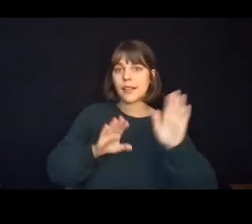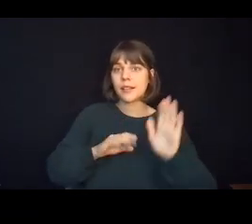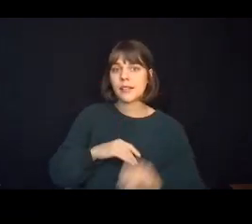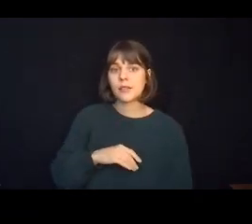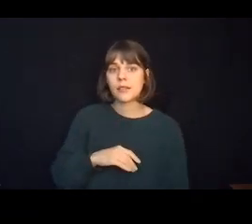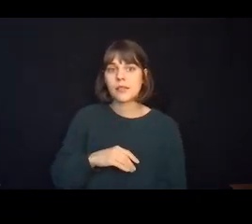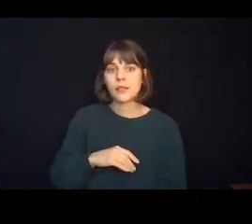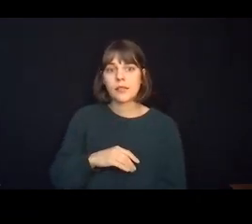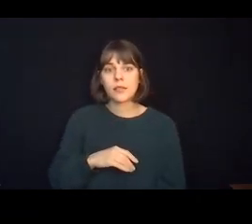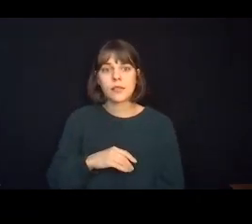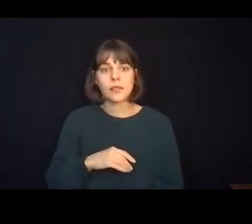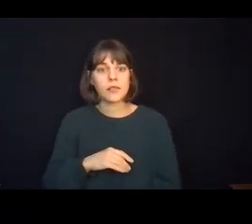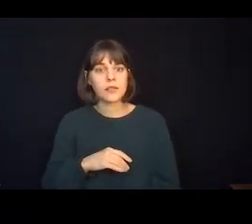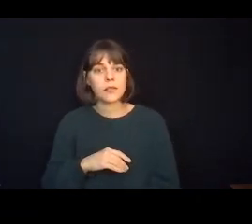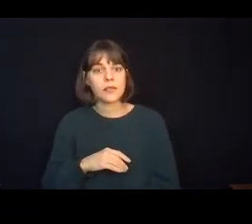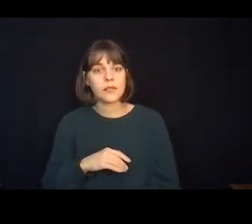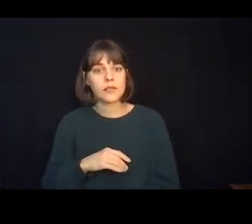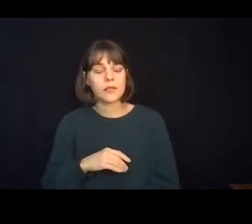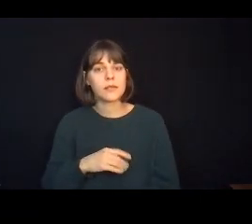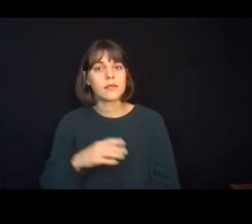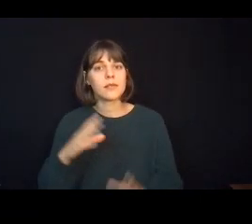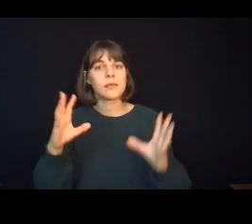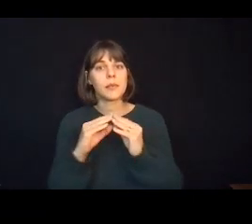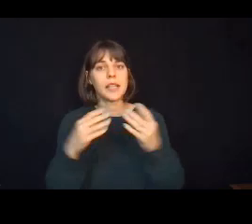Hi. Meeting adjourned.